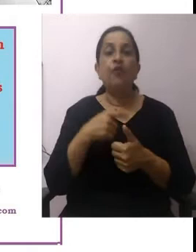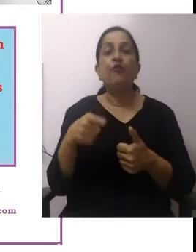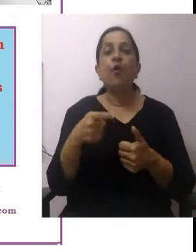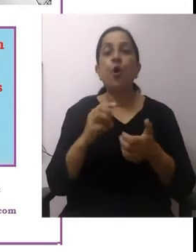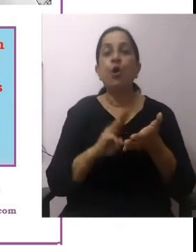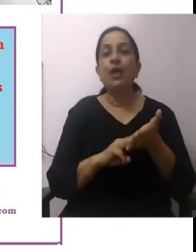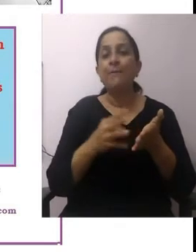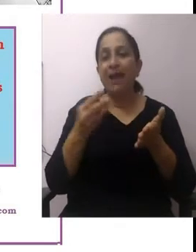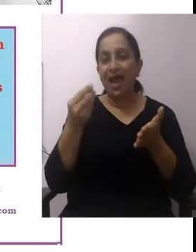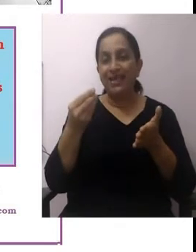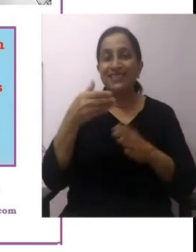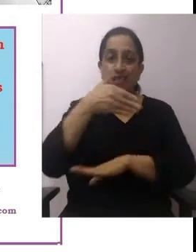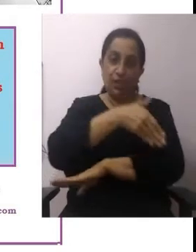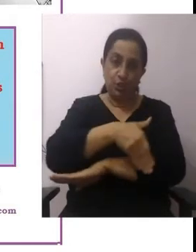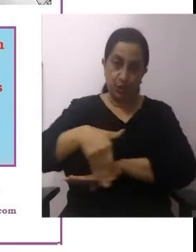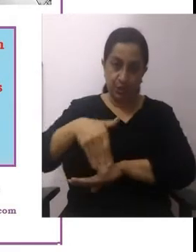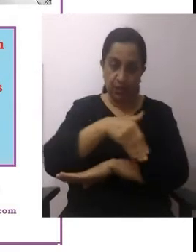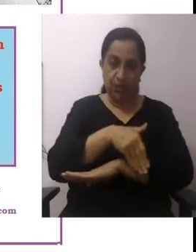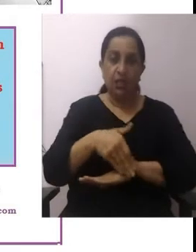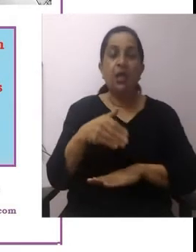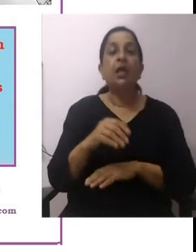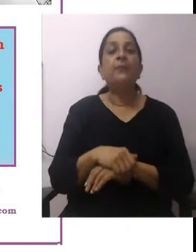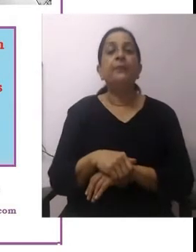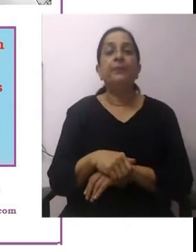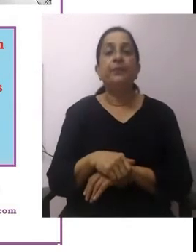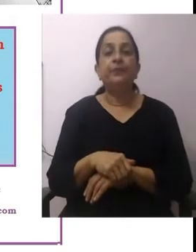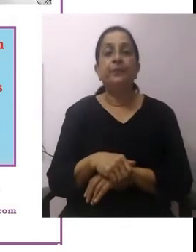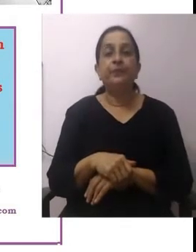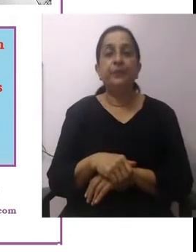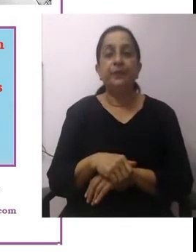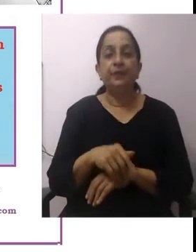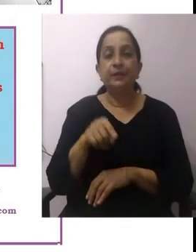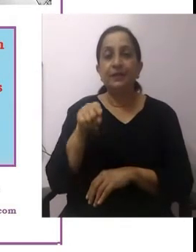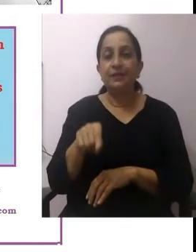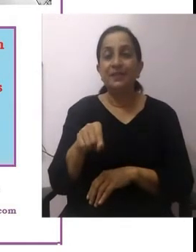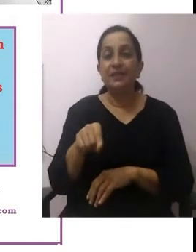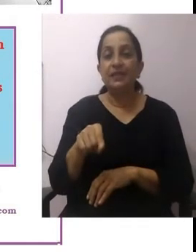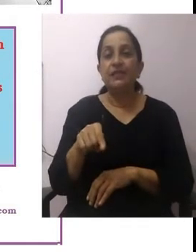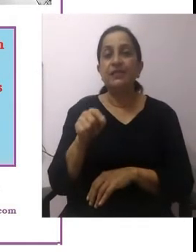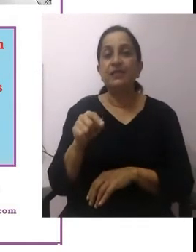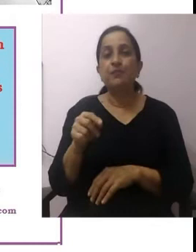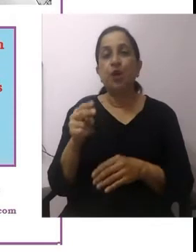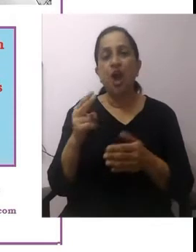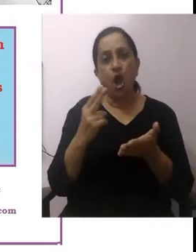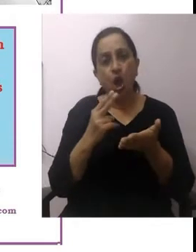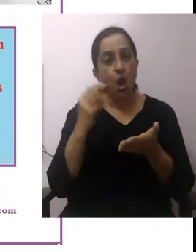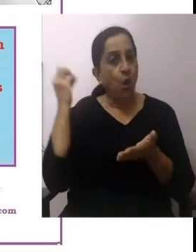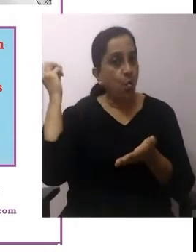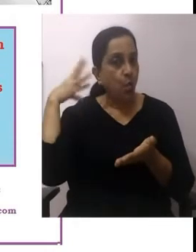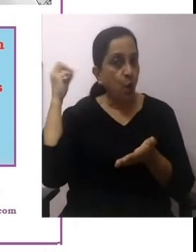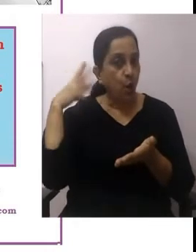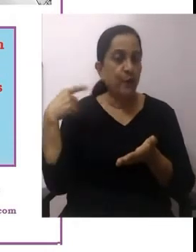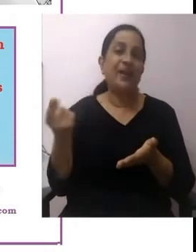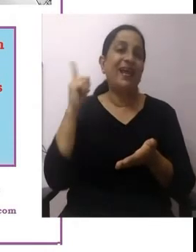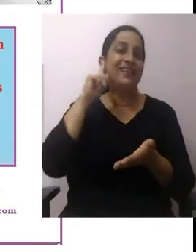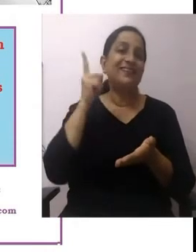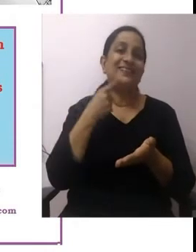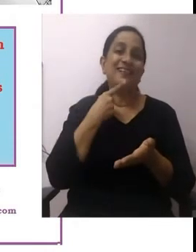for Engineering Maths paper. This is meant for normal students as well